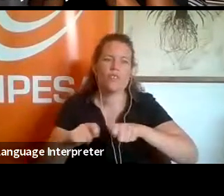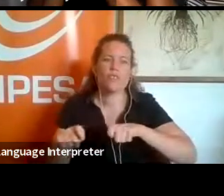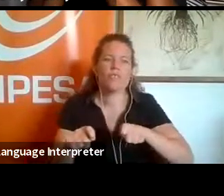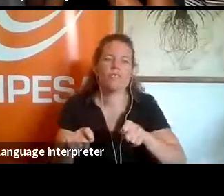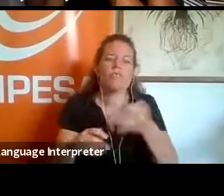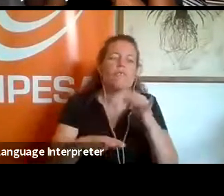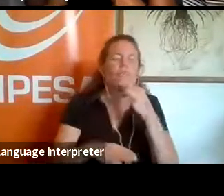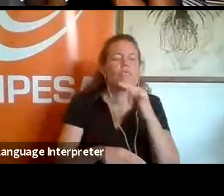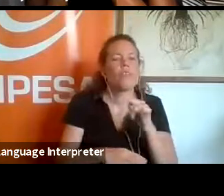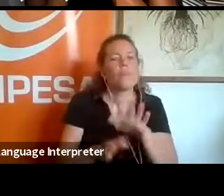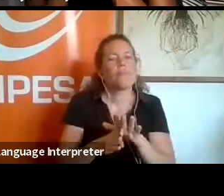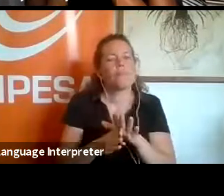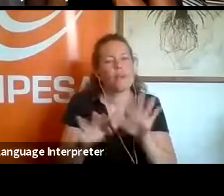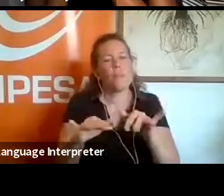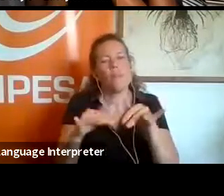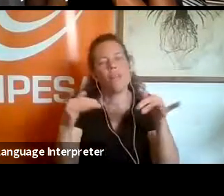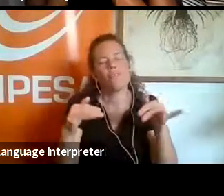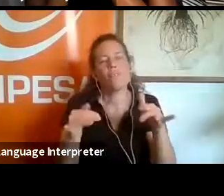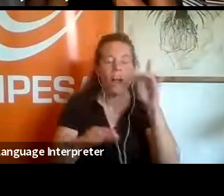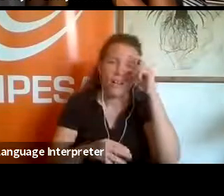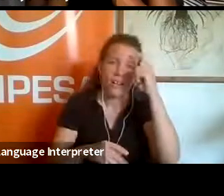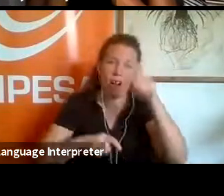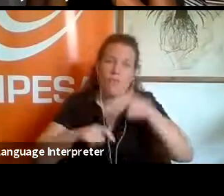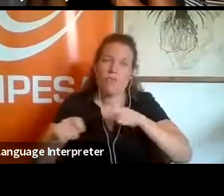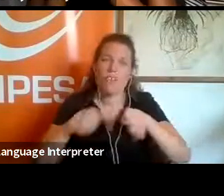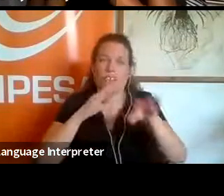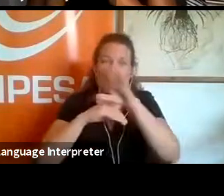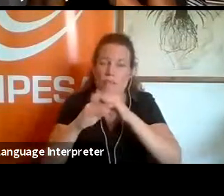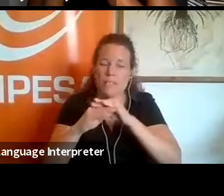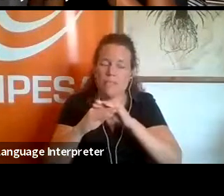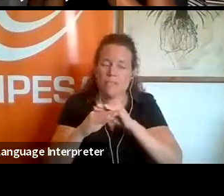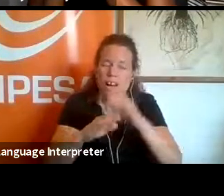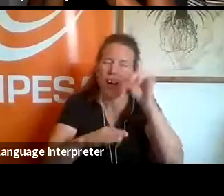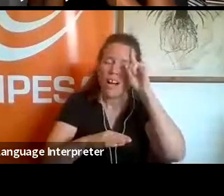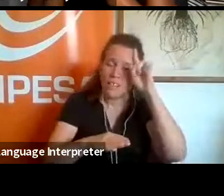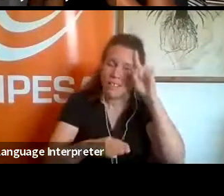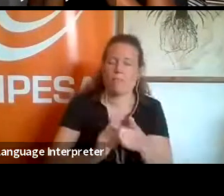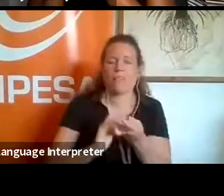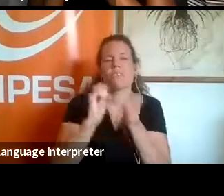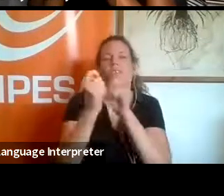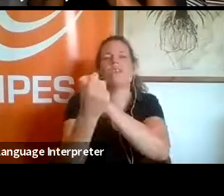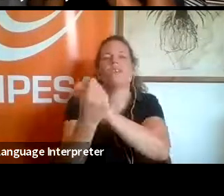platforms, especially governance speech, needs to change. For example,